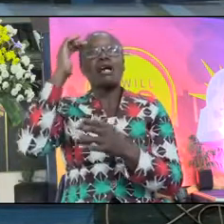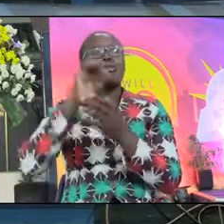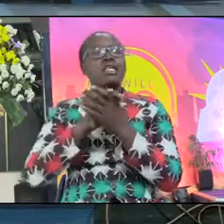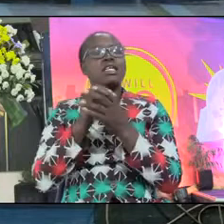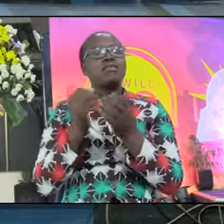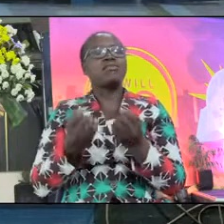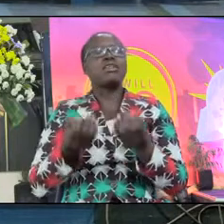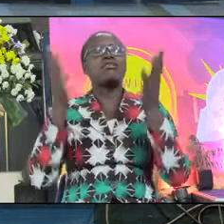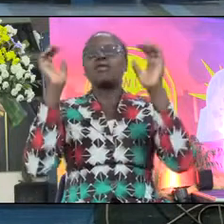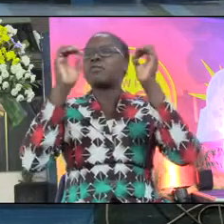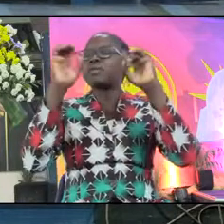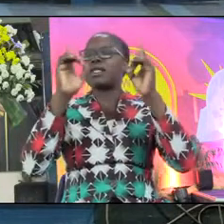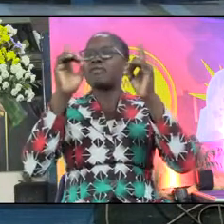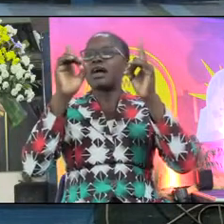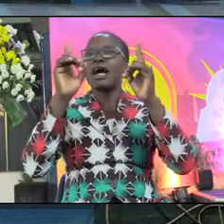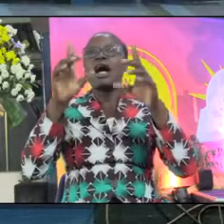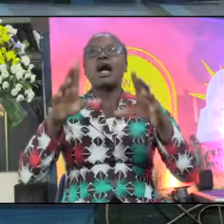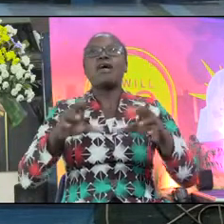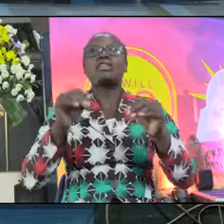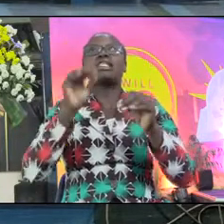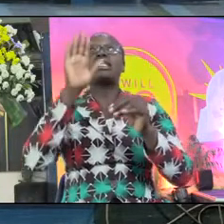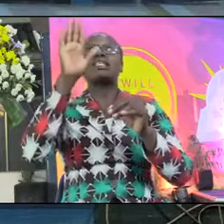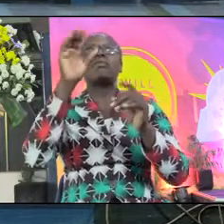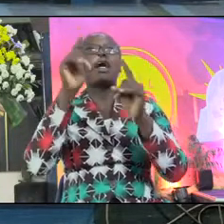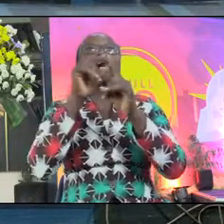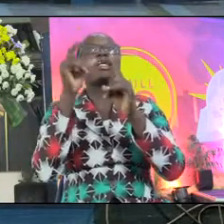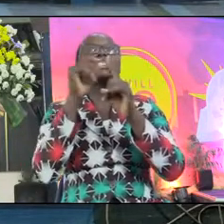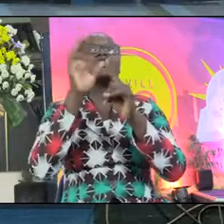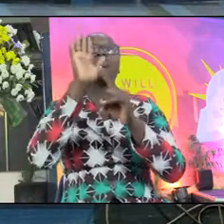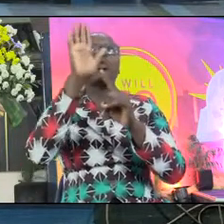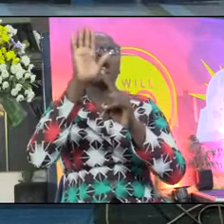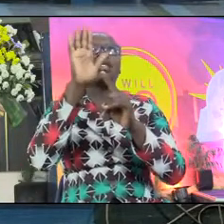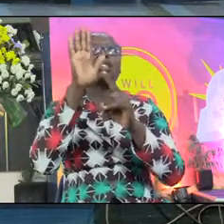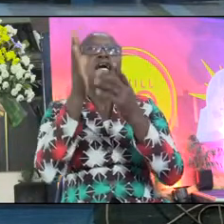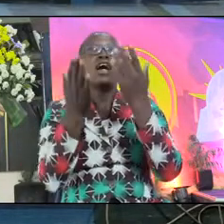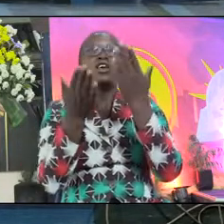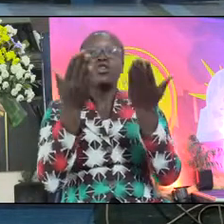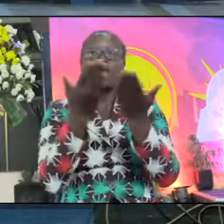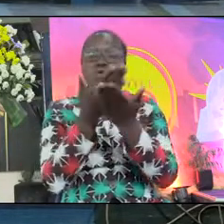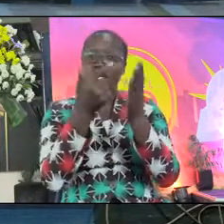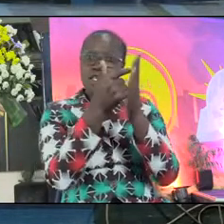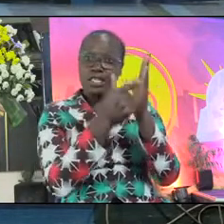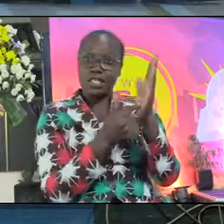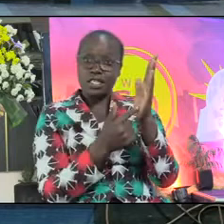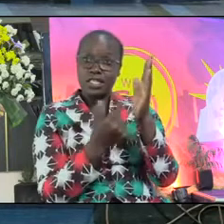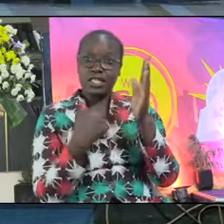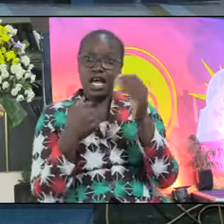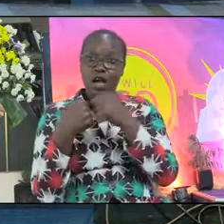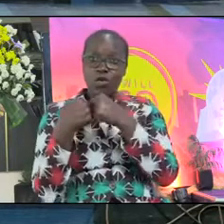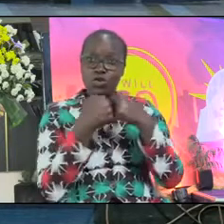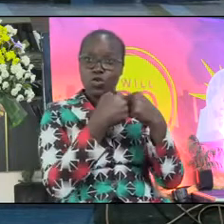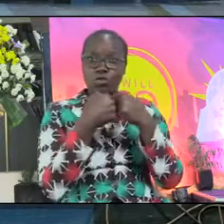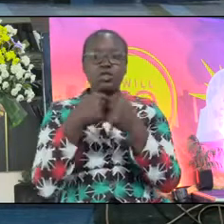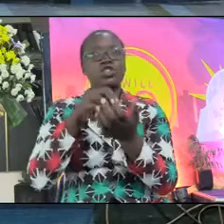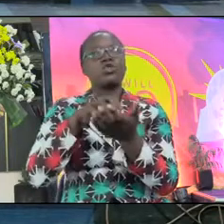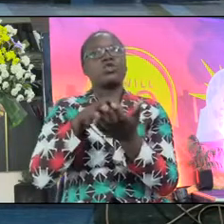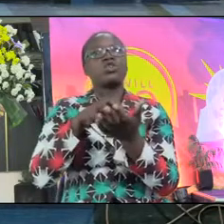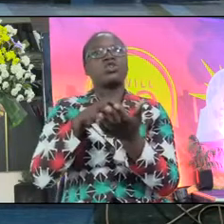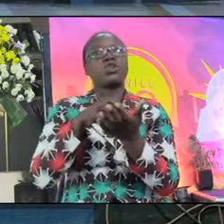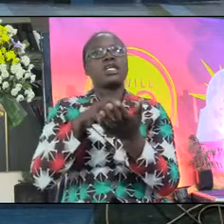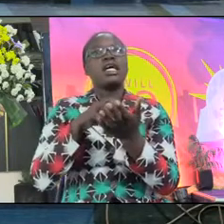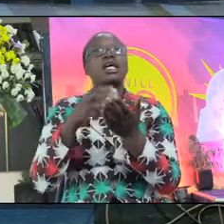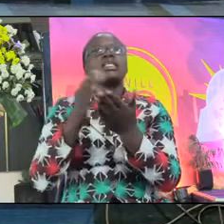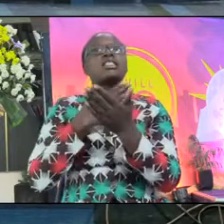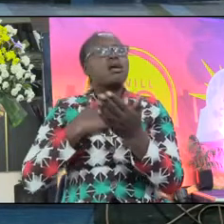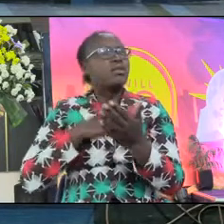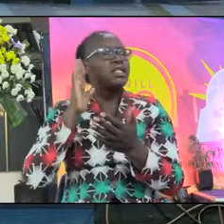God, and I'm going to take God at his word despite the details of a stormy situation. Is